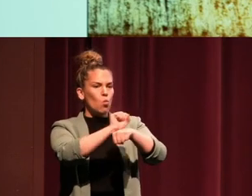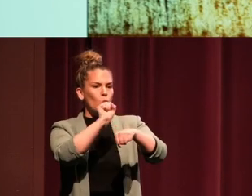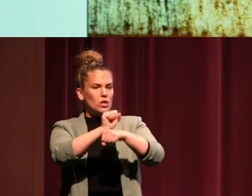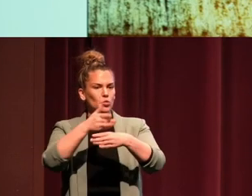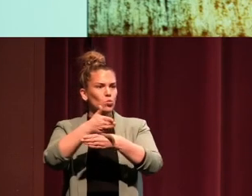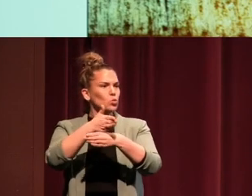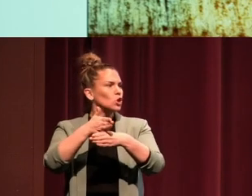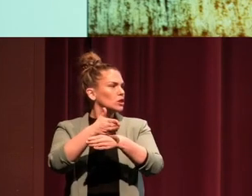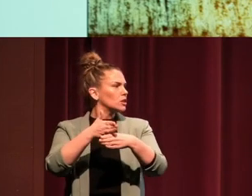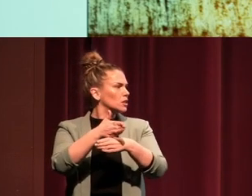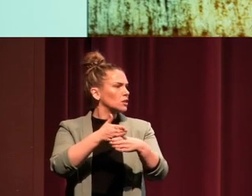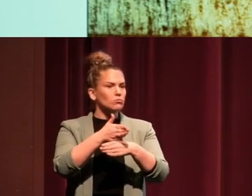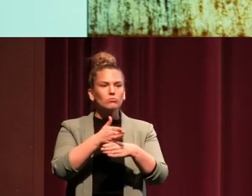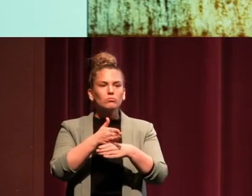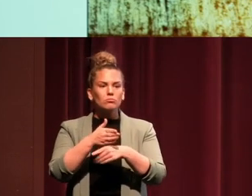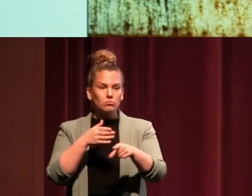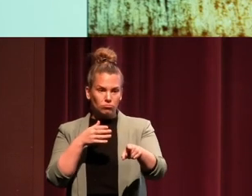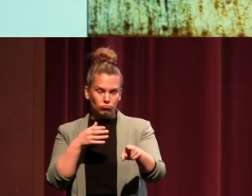audience?